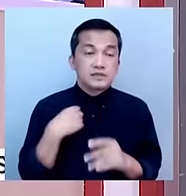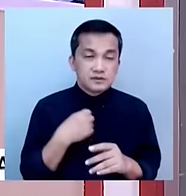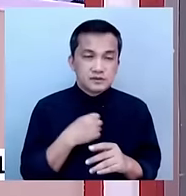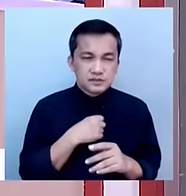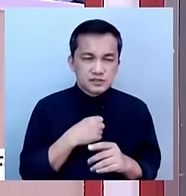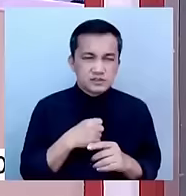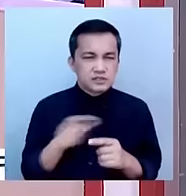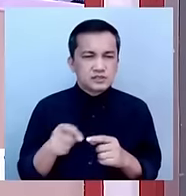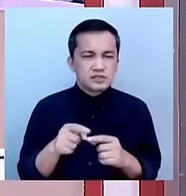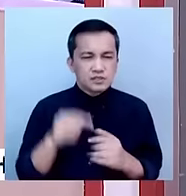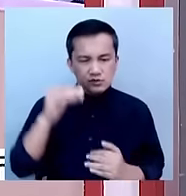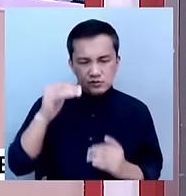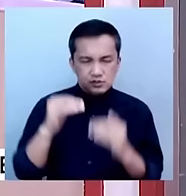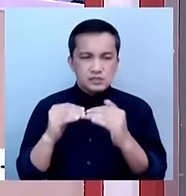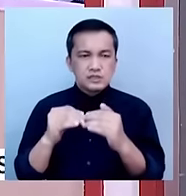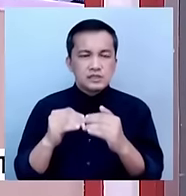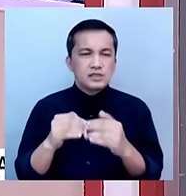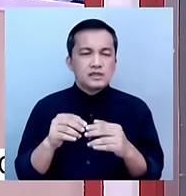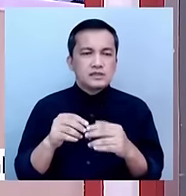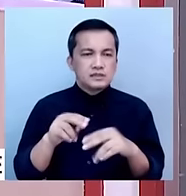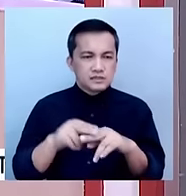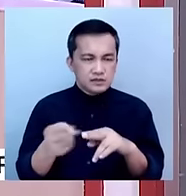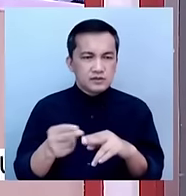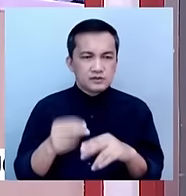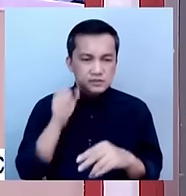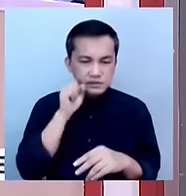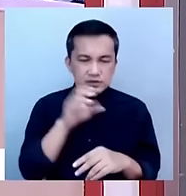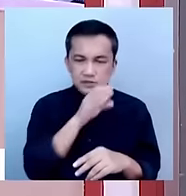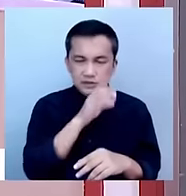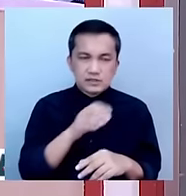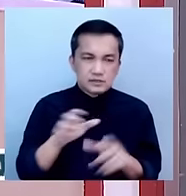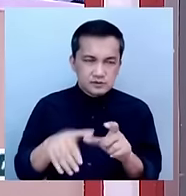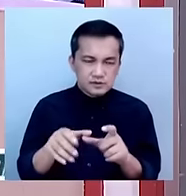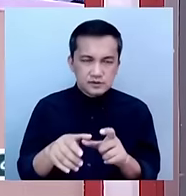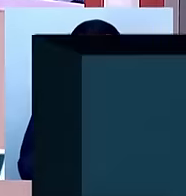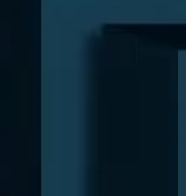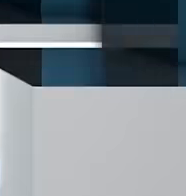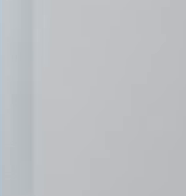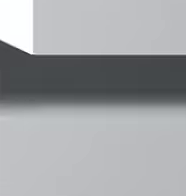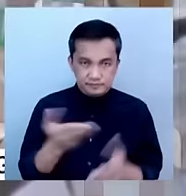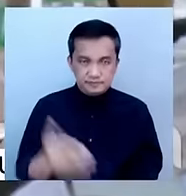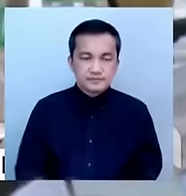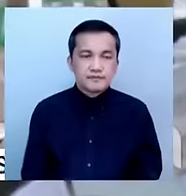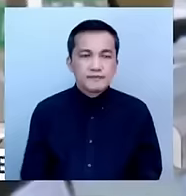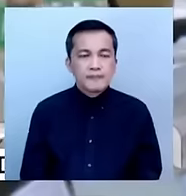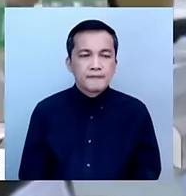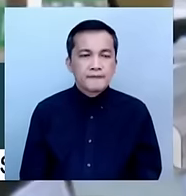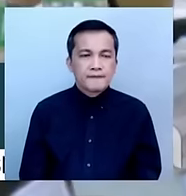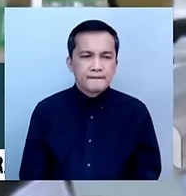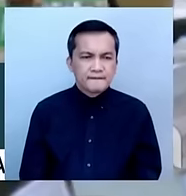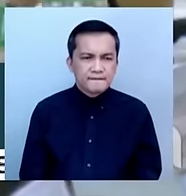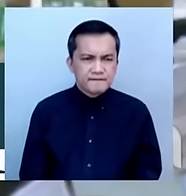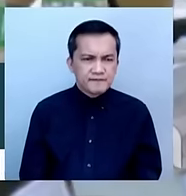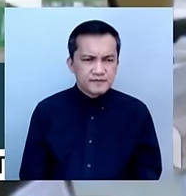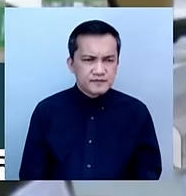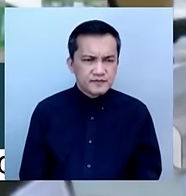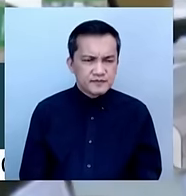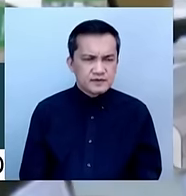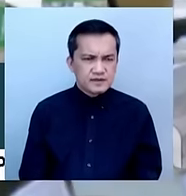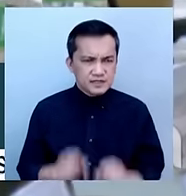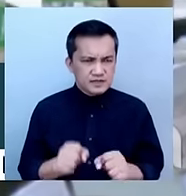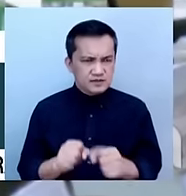senior citizens and persons with disabilities, Vivian Gulia reports. Can we do away with